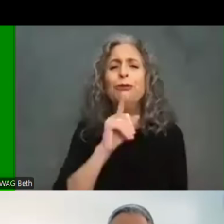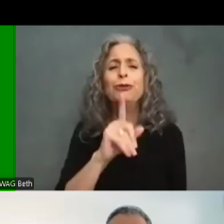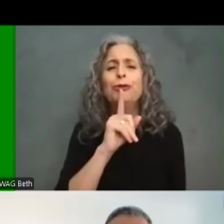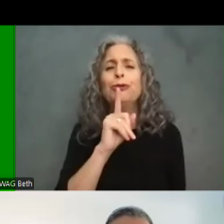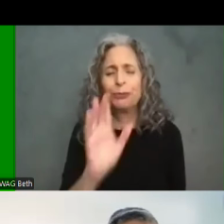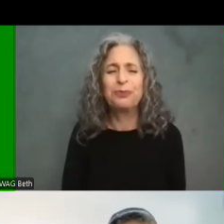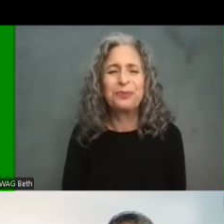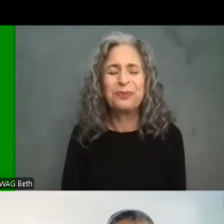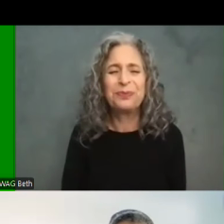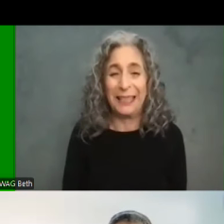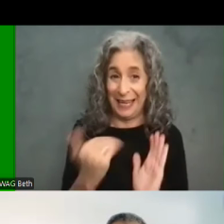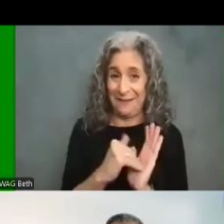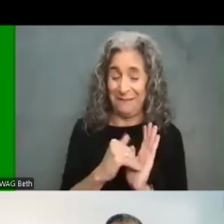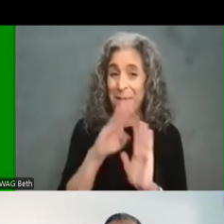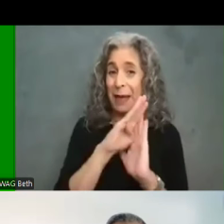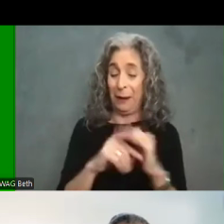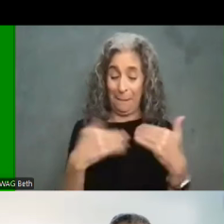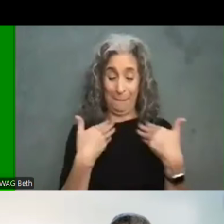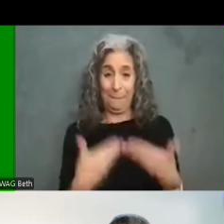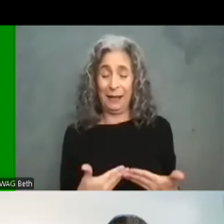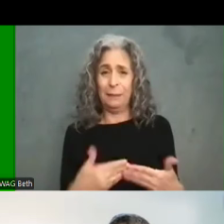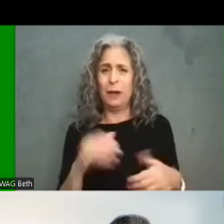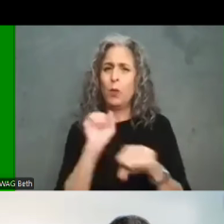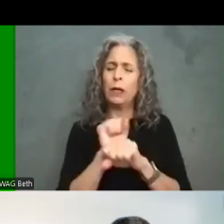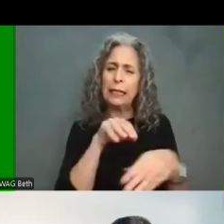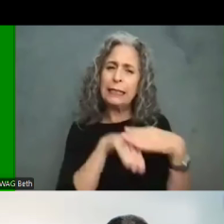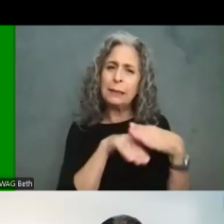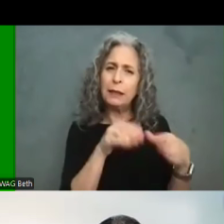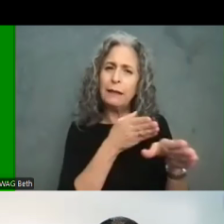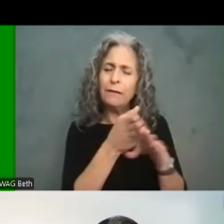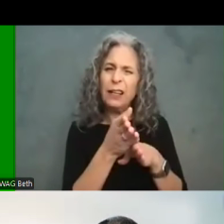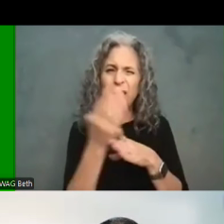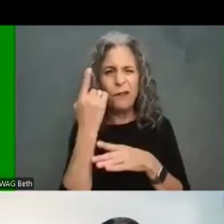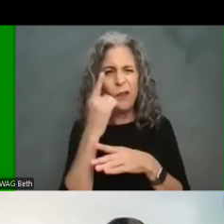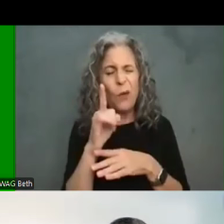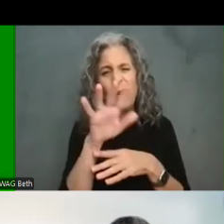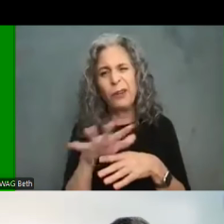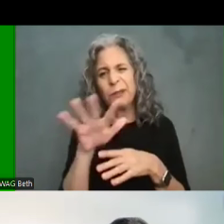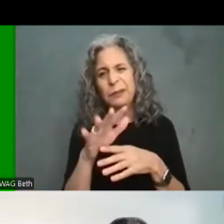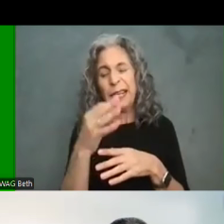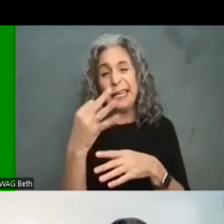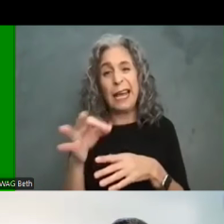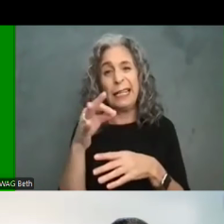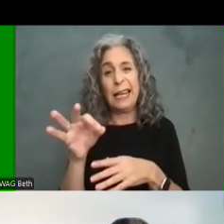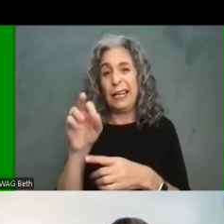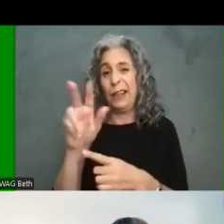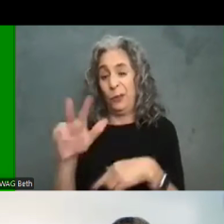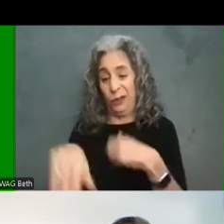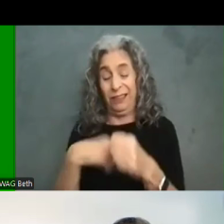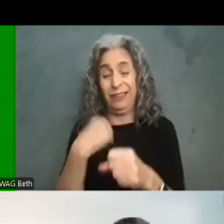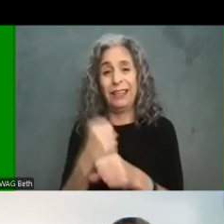Sure. So my background, I've been working in the accessibility field since 1993 or